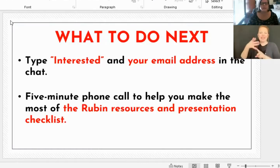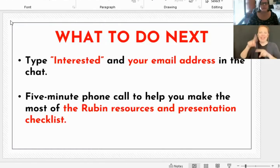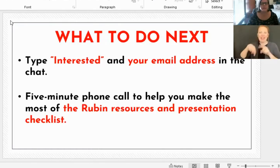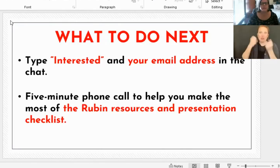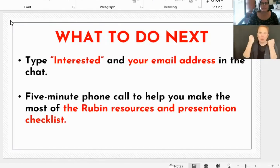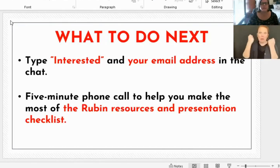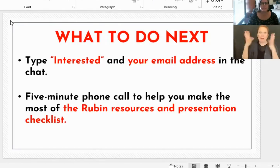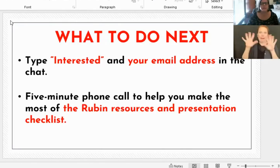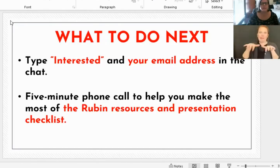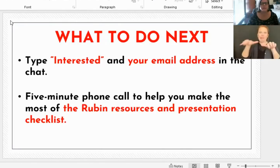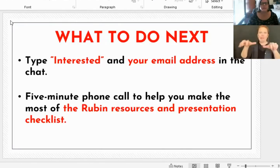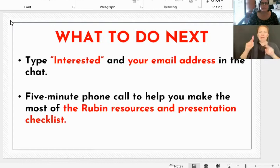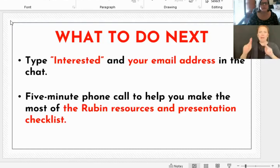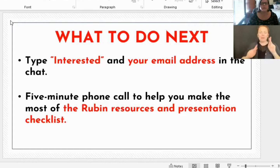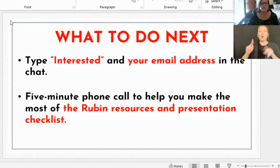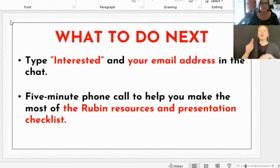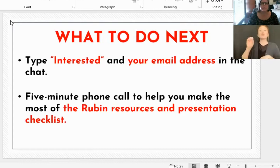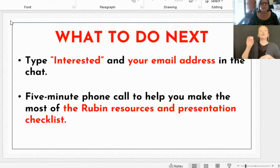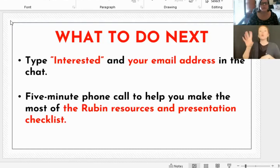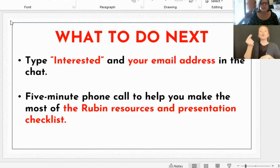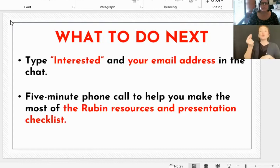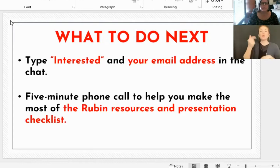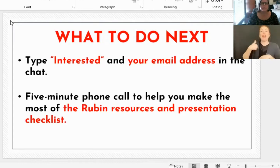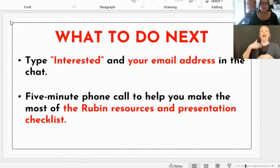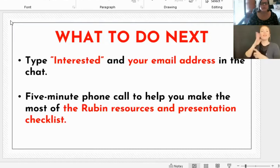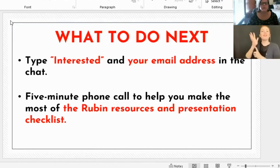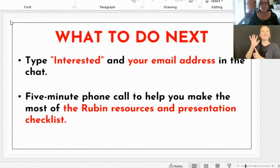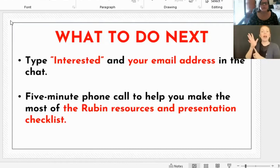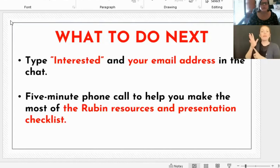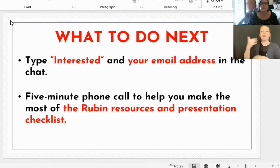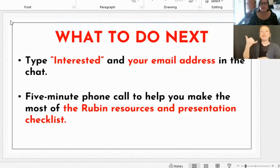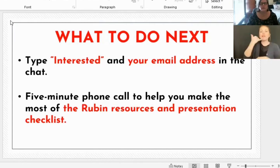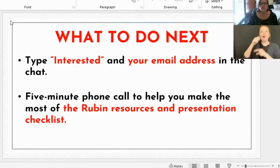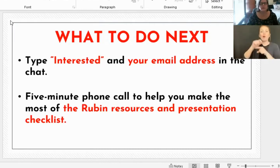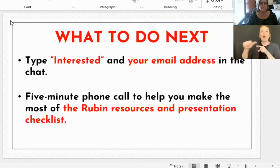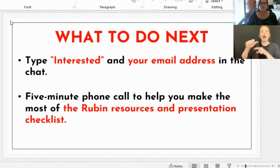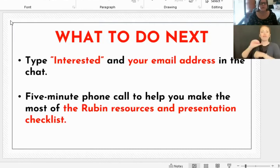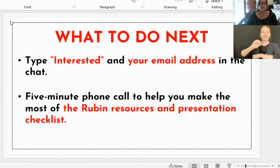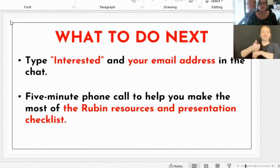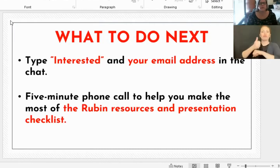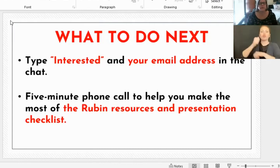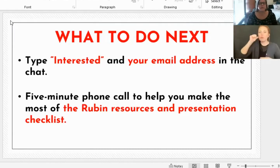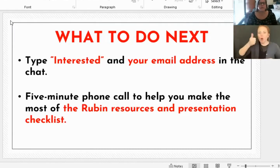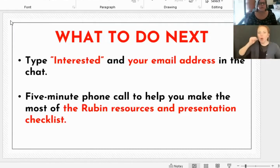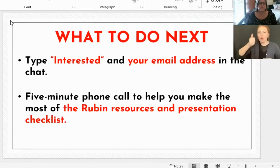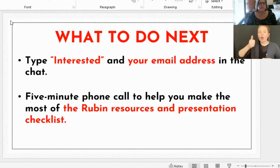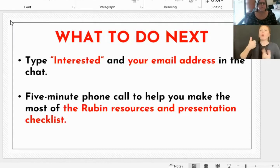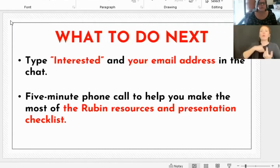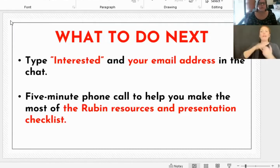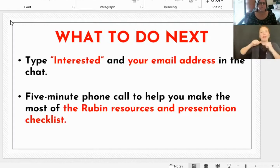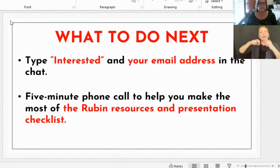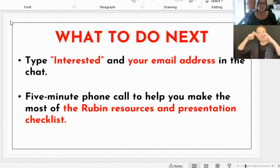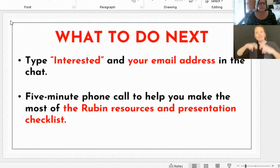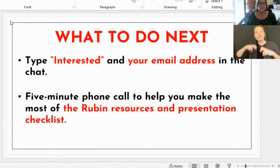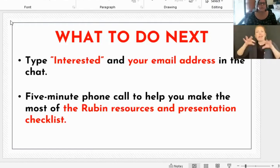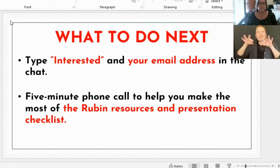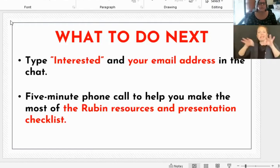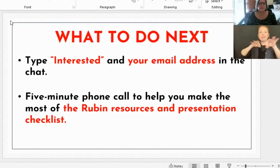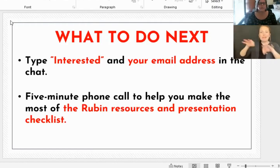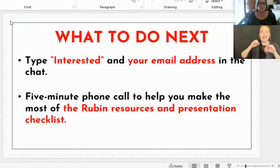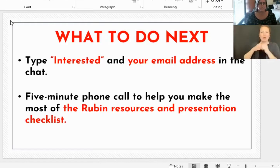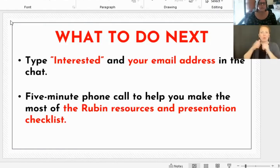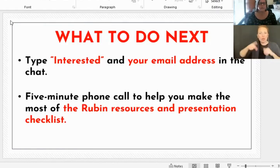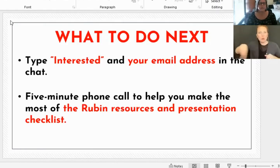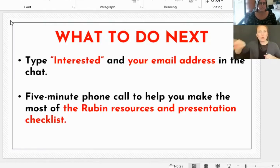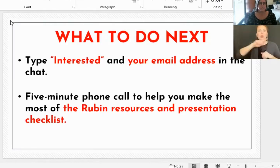the next day, tomorrow, to explain this content and help you bring it into the classroom. Okay, so we want to give it